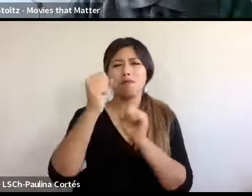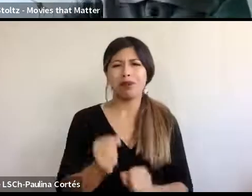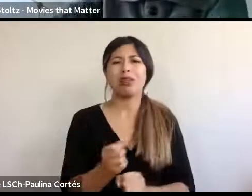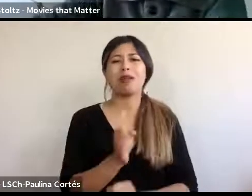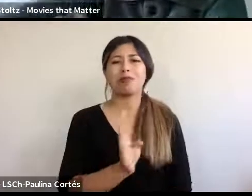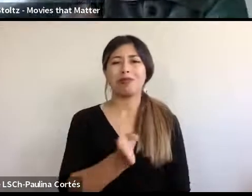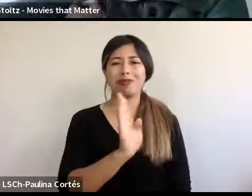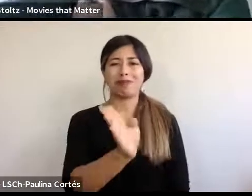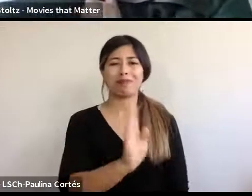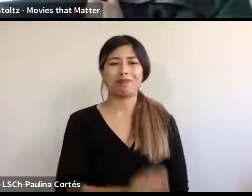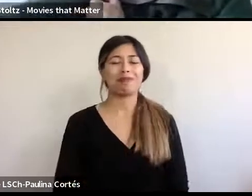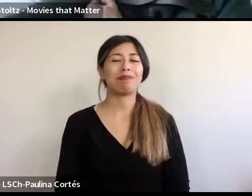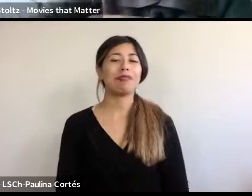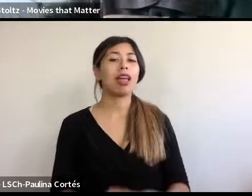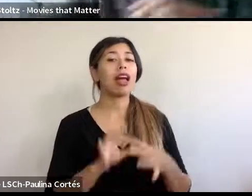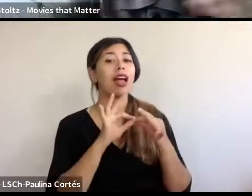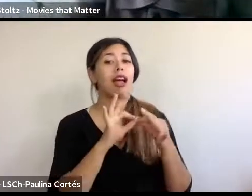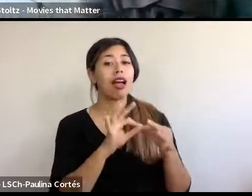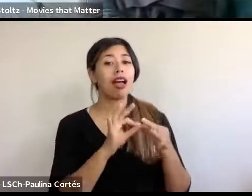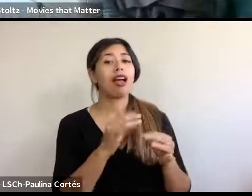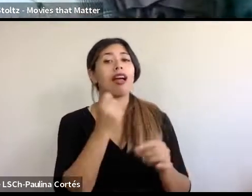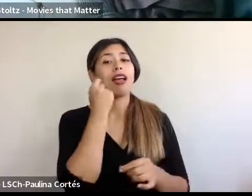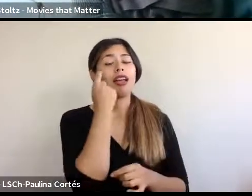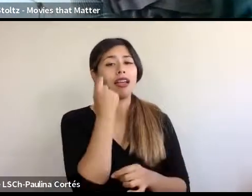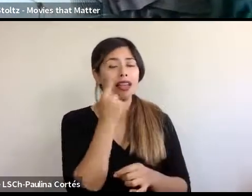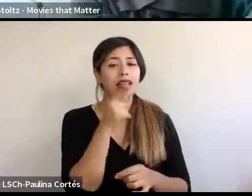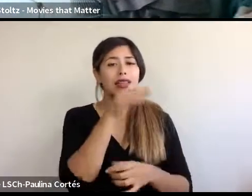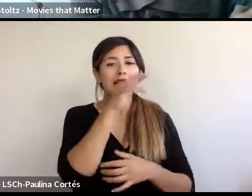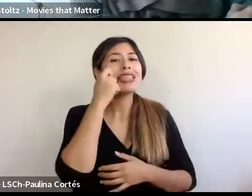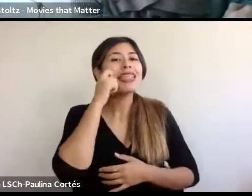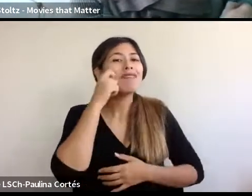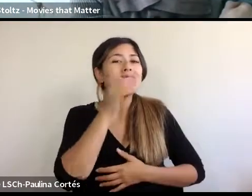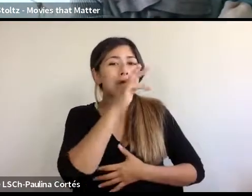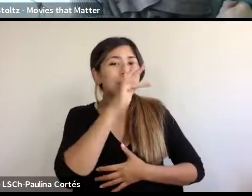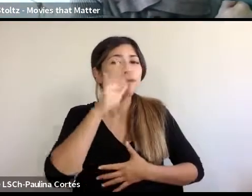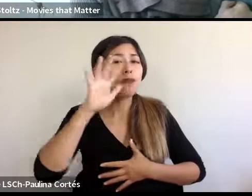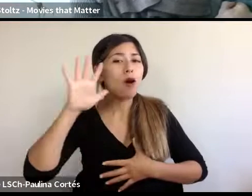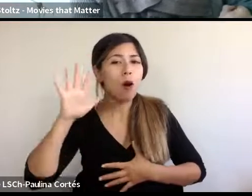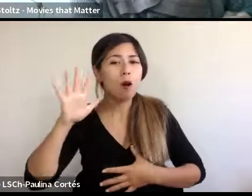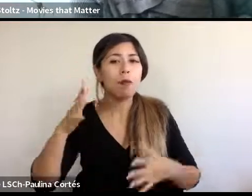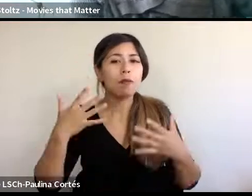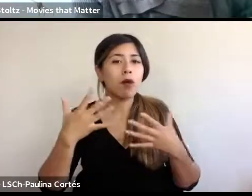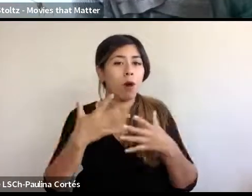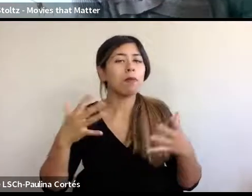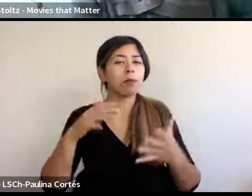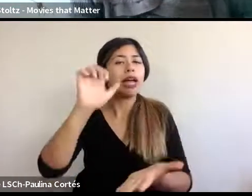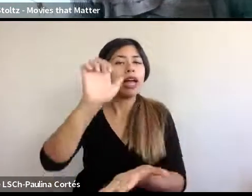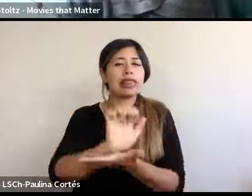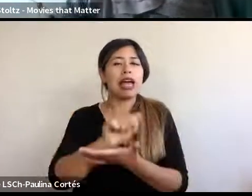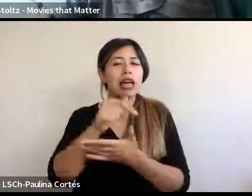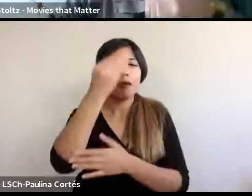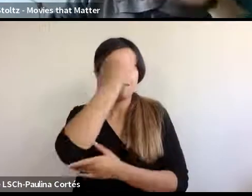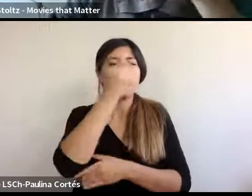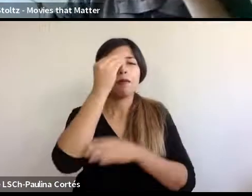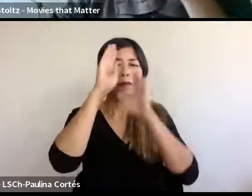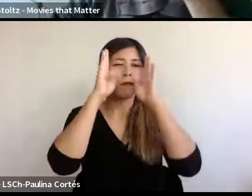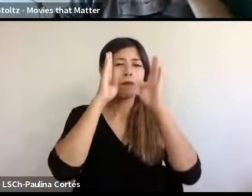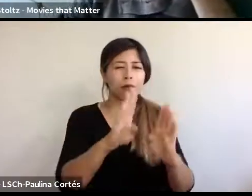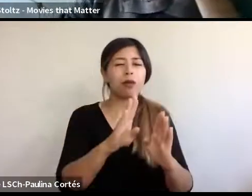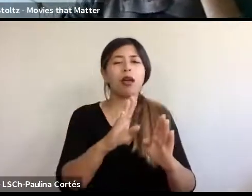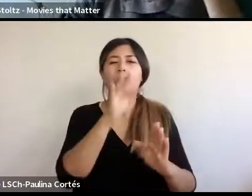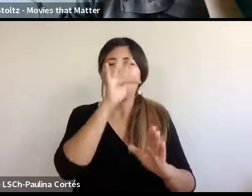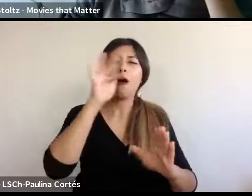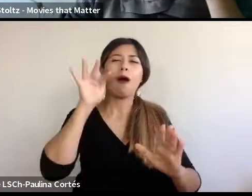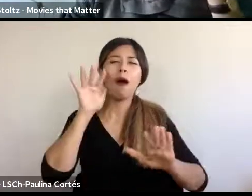Super, super. O sea, es un compromiso muy profundo del Estado checo, que está comprometido también,